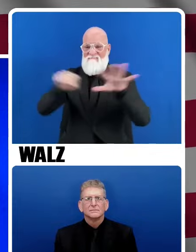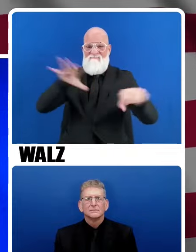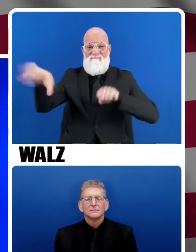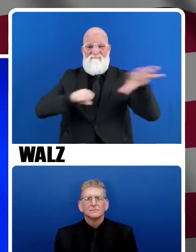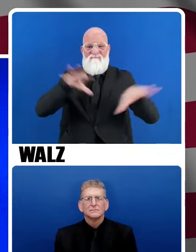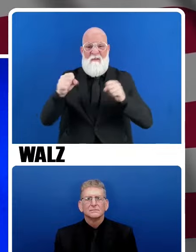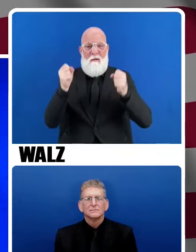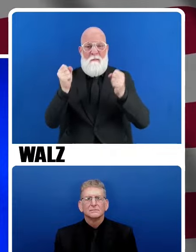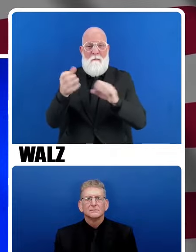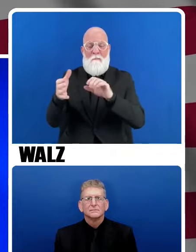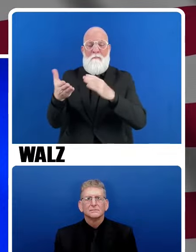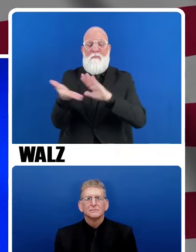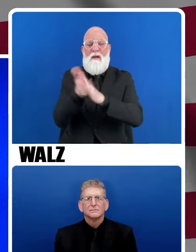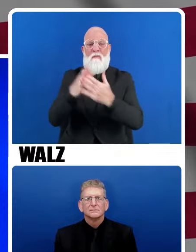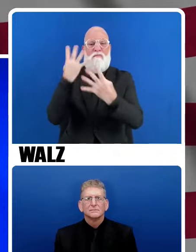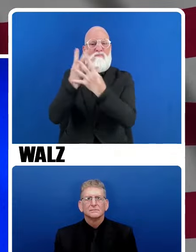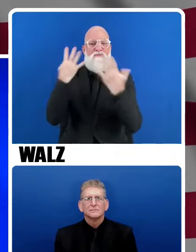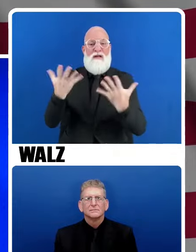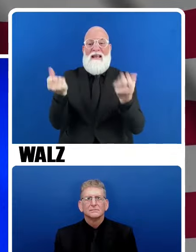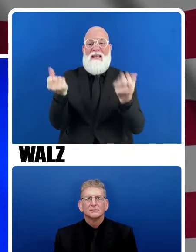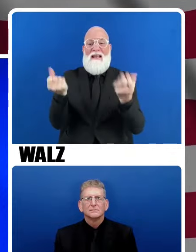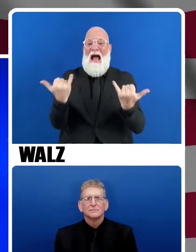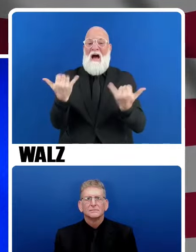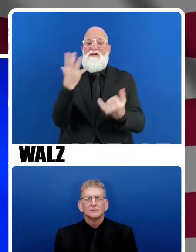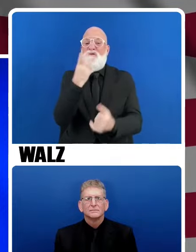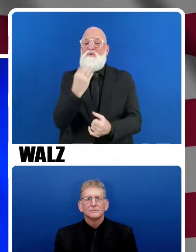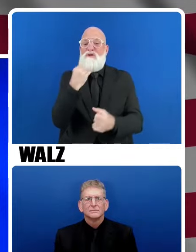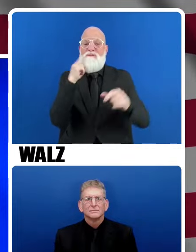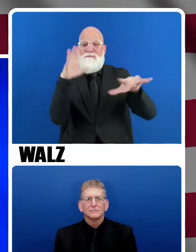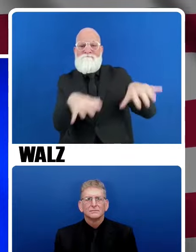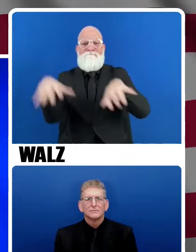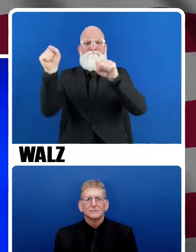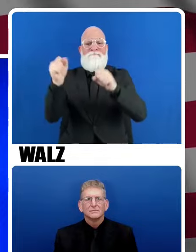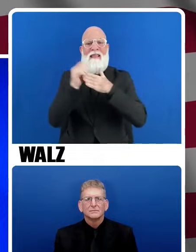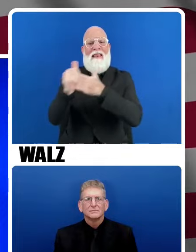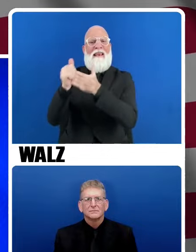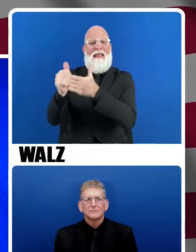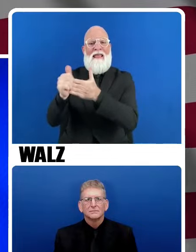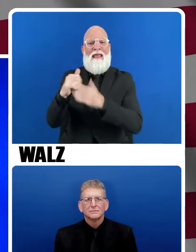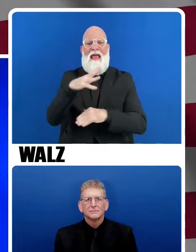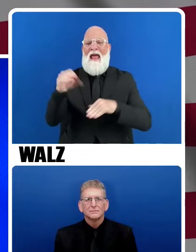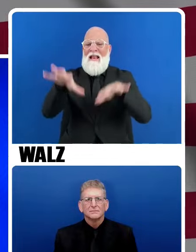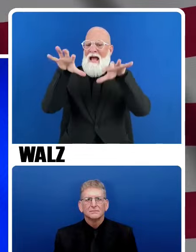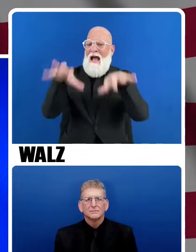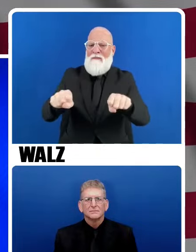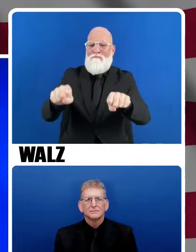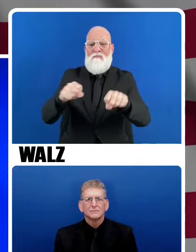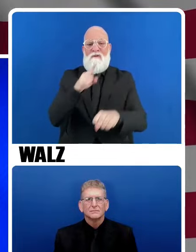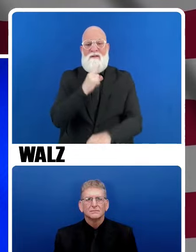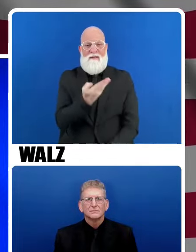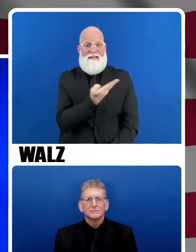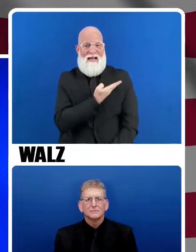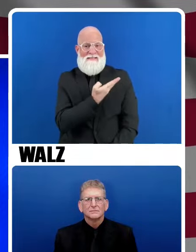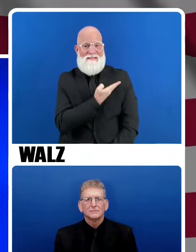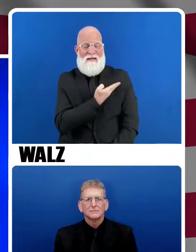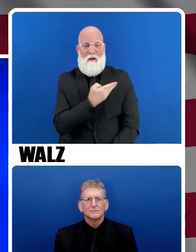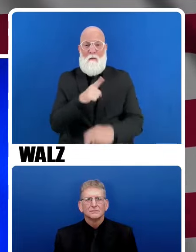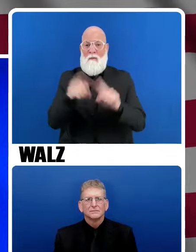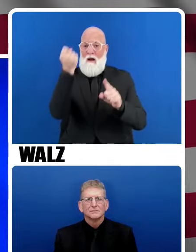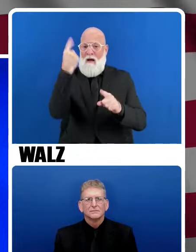the humanitarian crisis in Gaza. But the expansion of Israel and its proxies is an